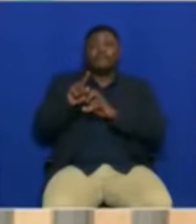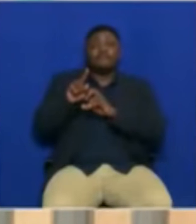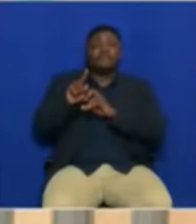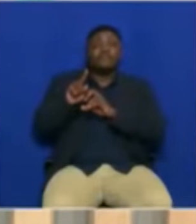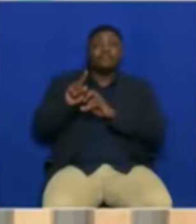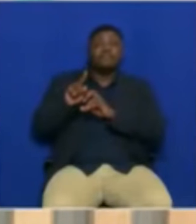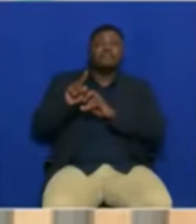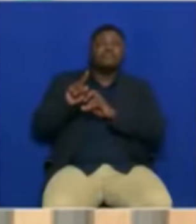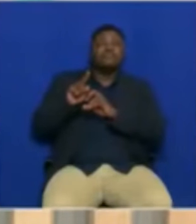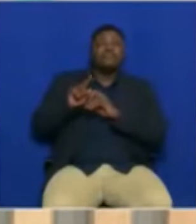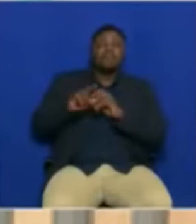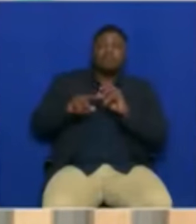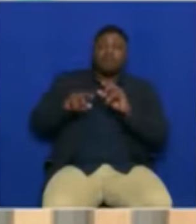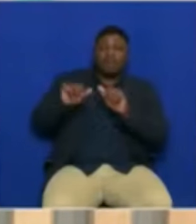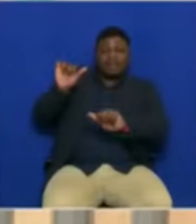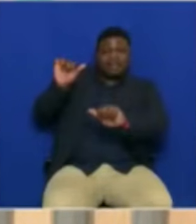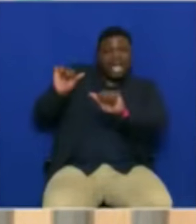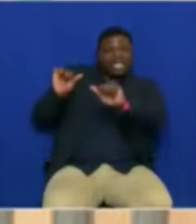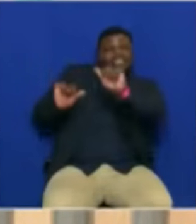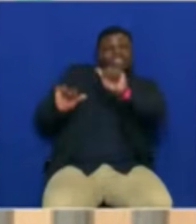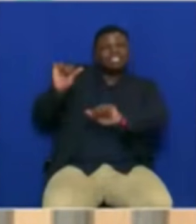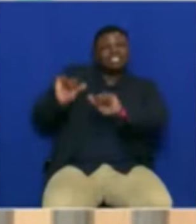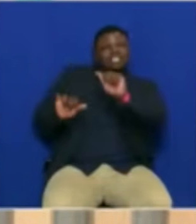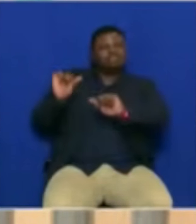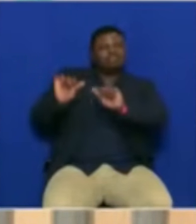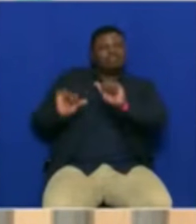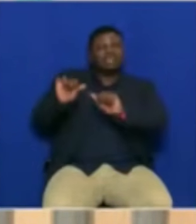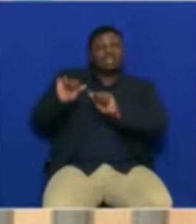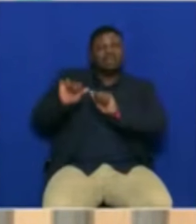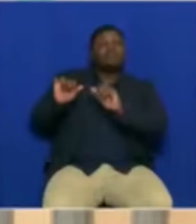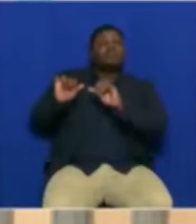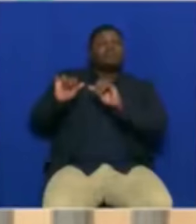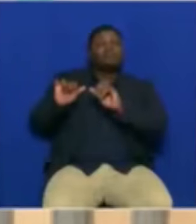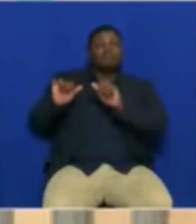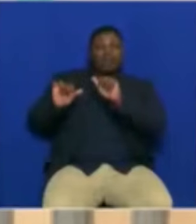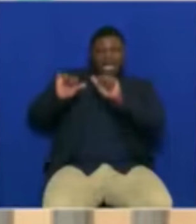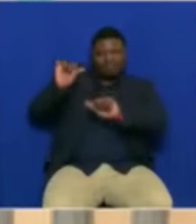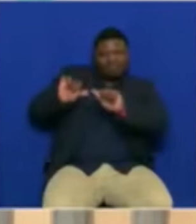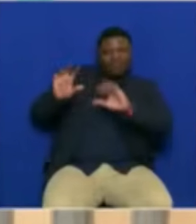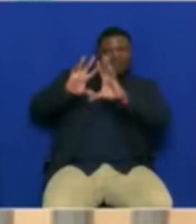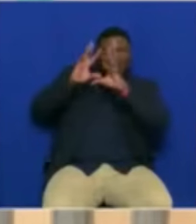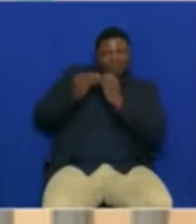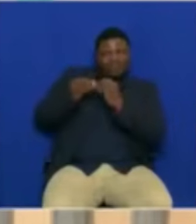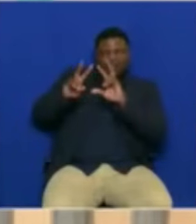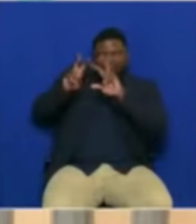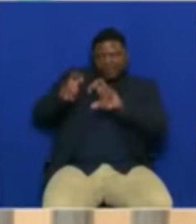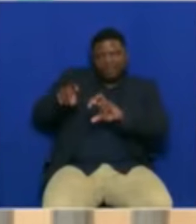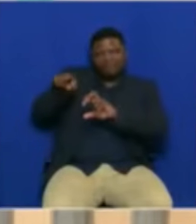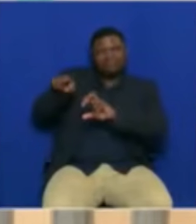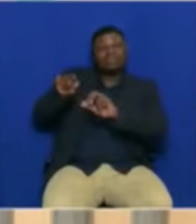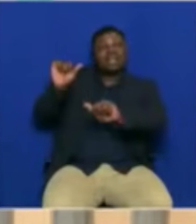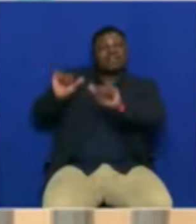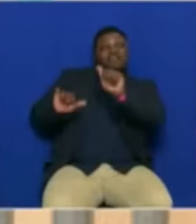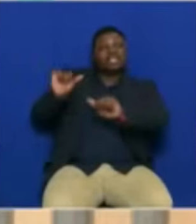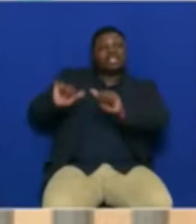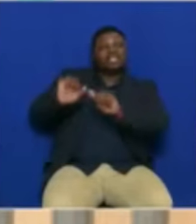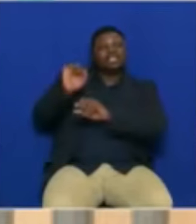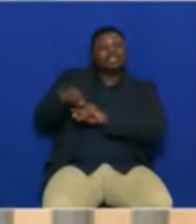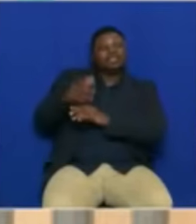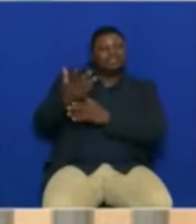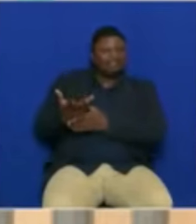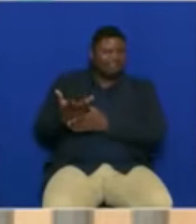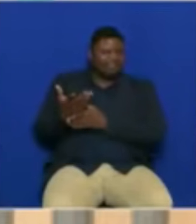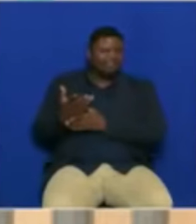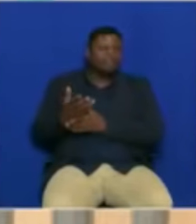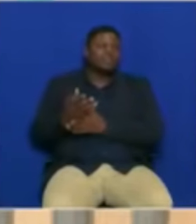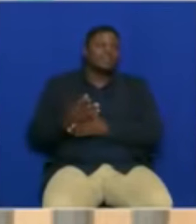let's go to the charge sheet as drafted by whoever. At 2425, we're staying